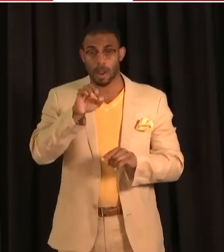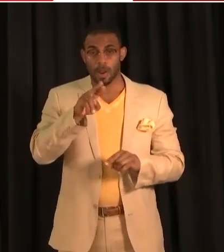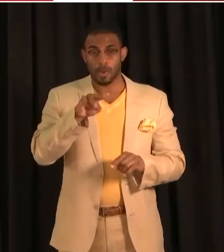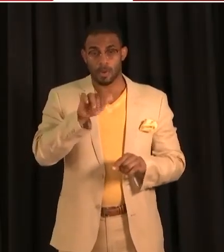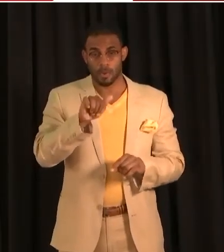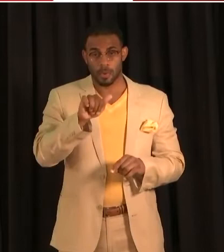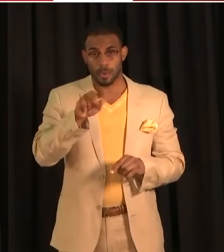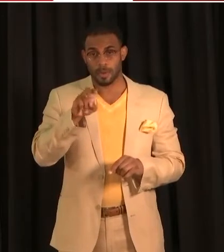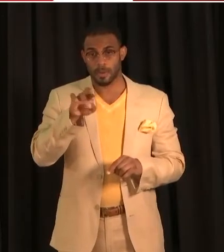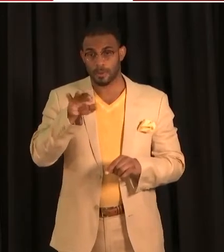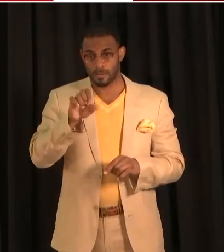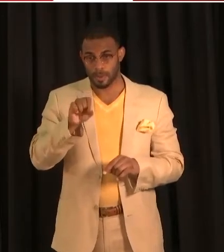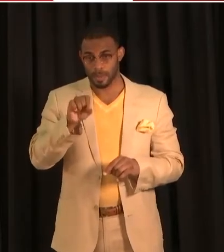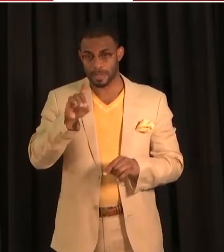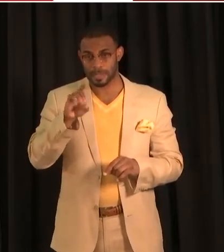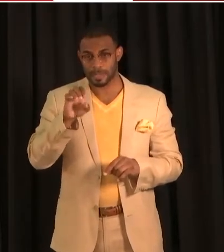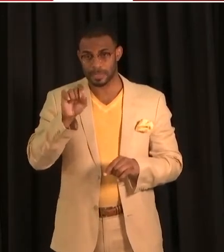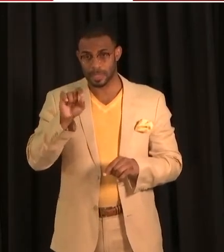at